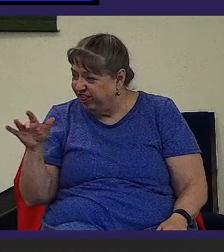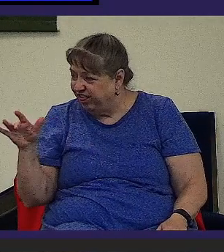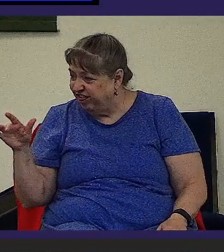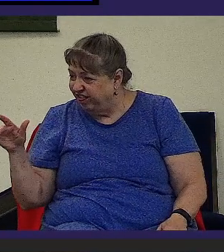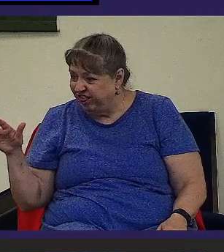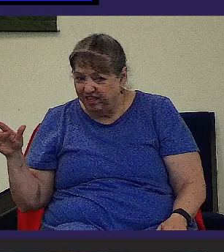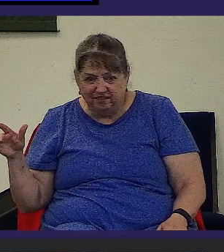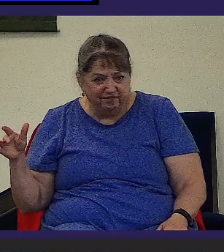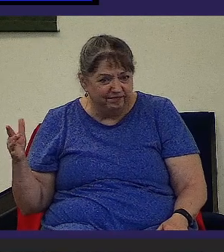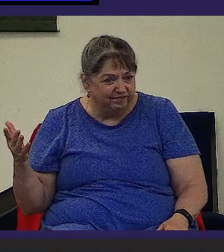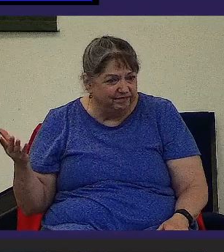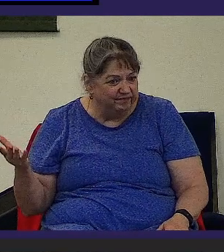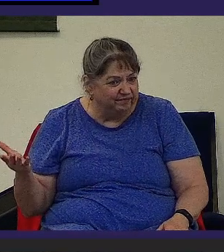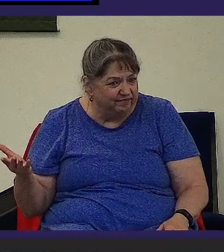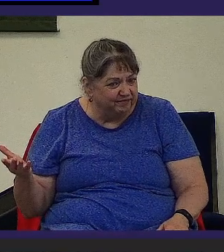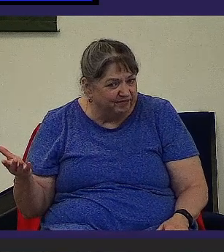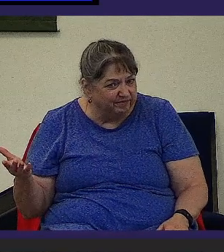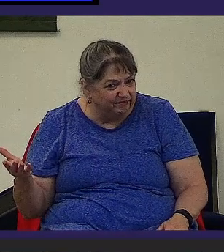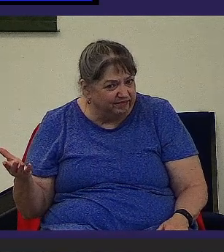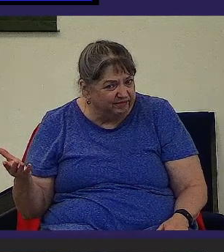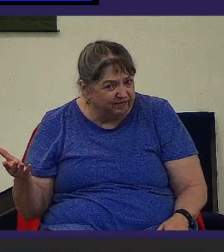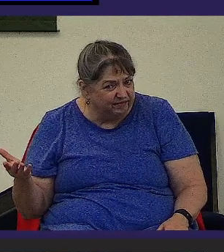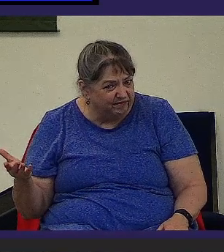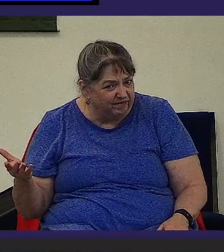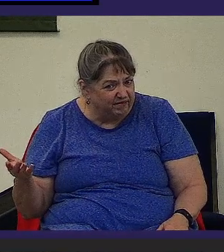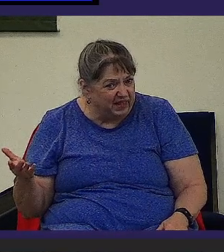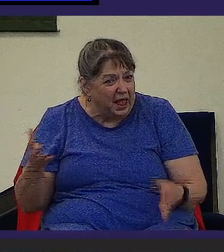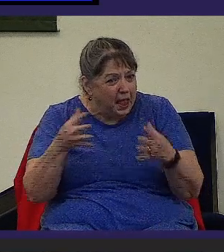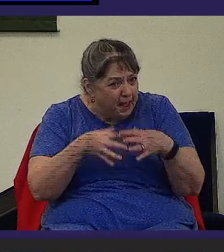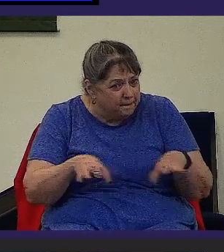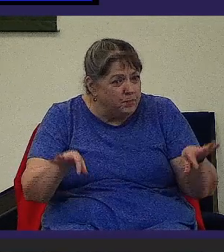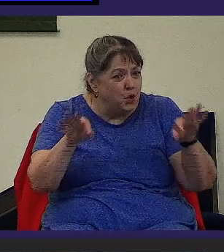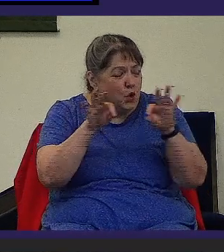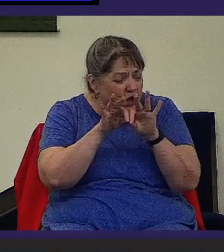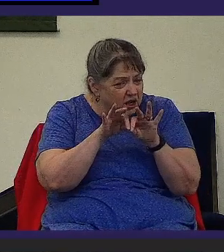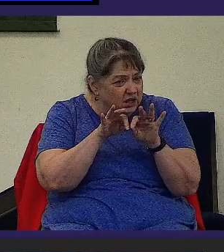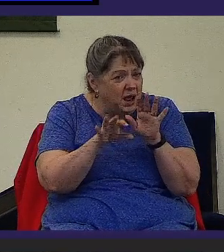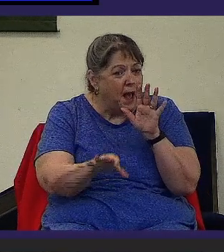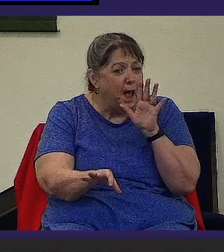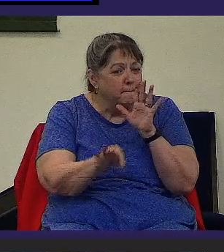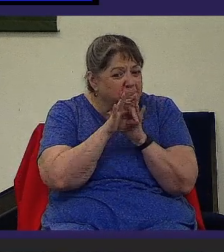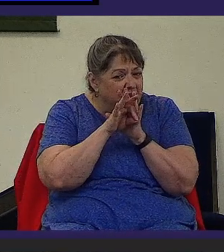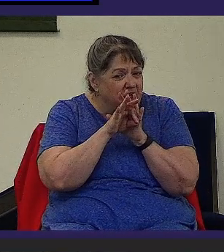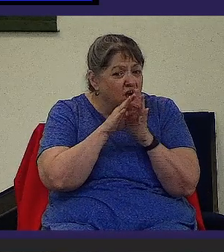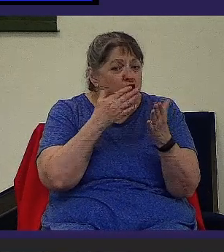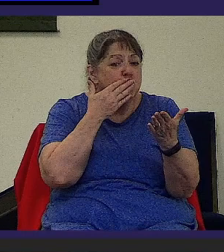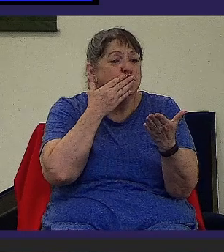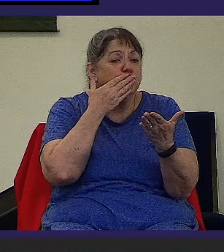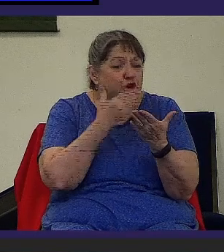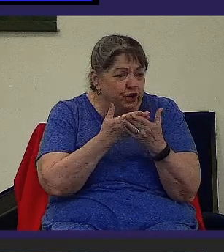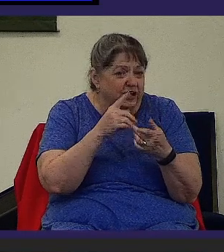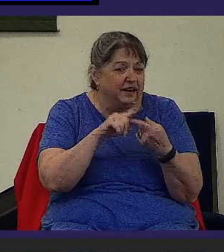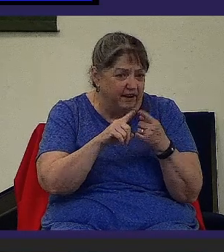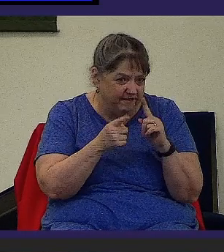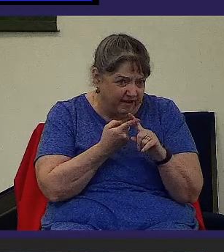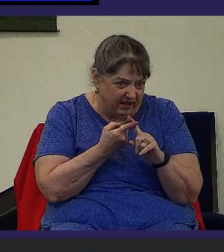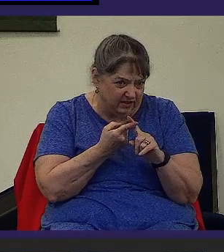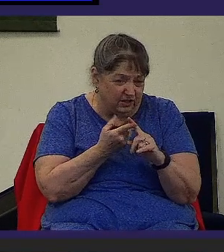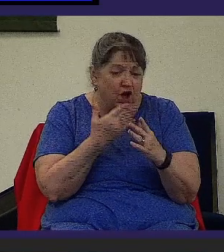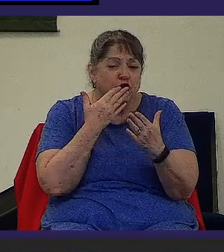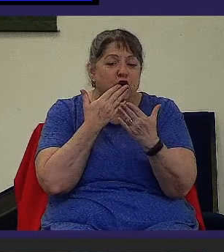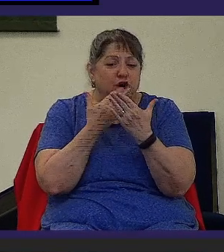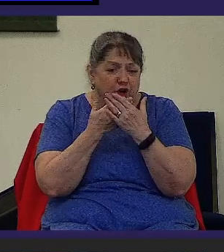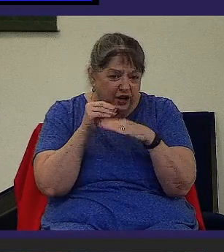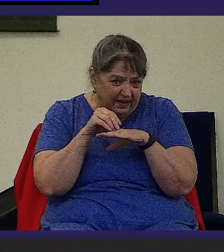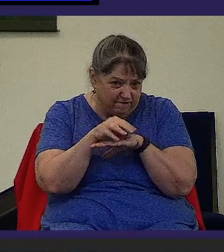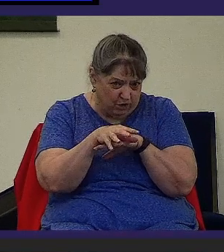who love you who encourage you even within the church encouraging you on scripture memory and encouraging you on bible reading and staying close to jesus